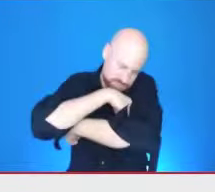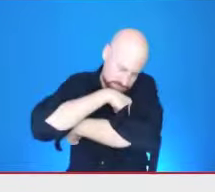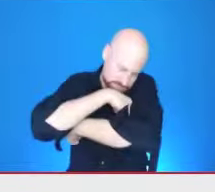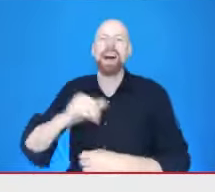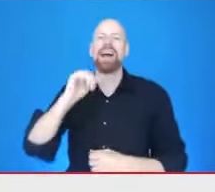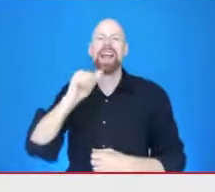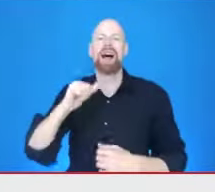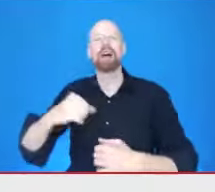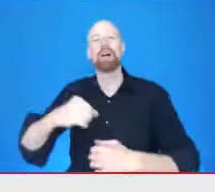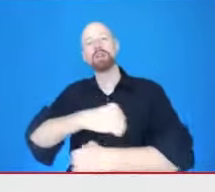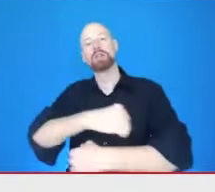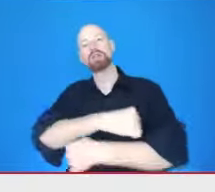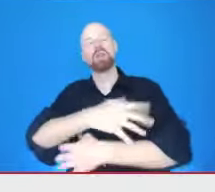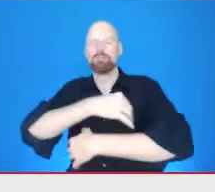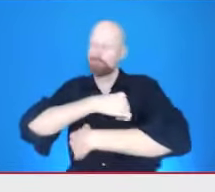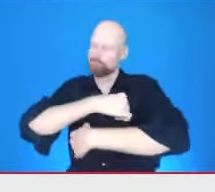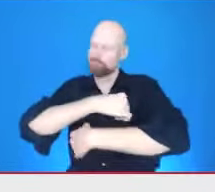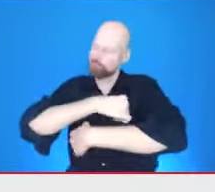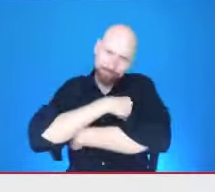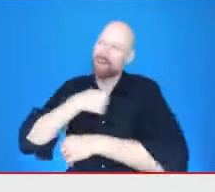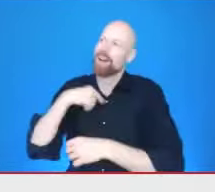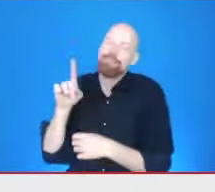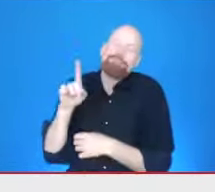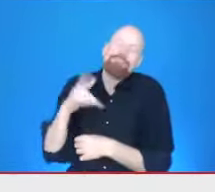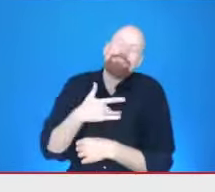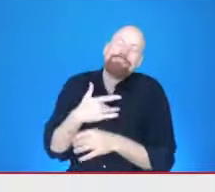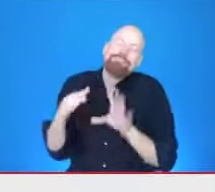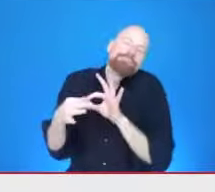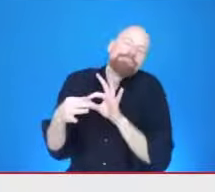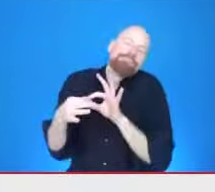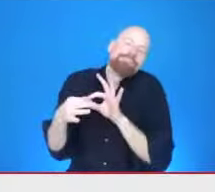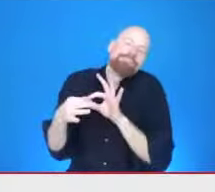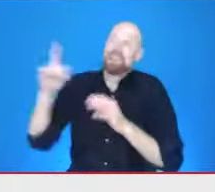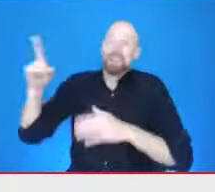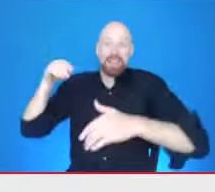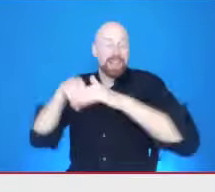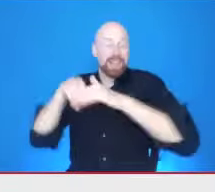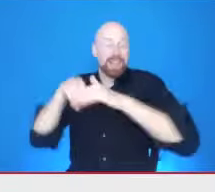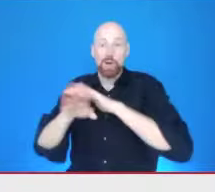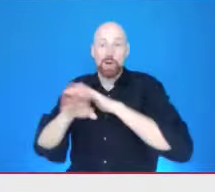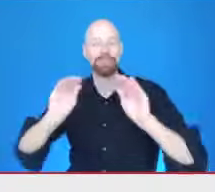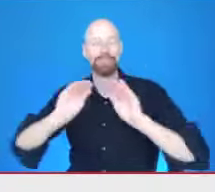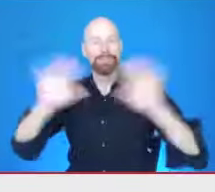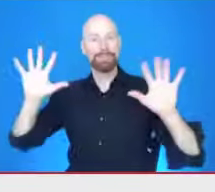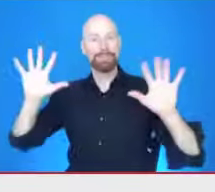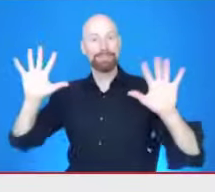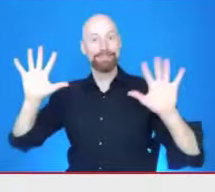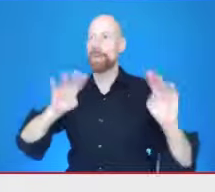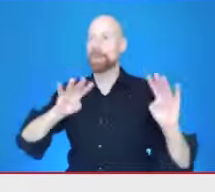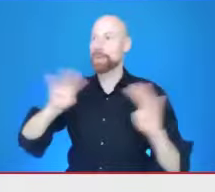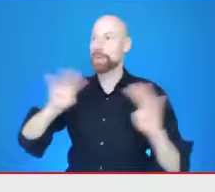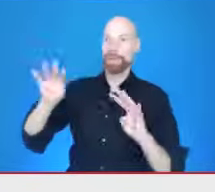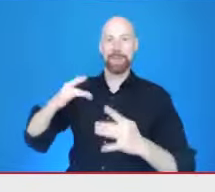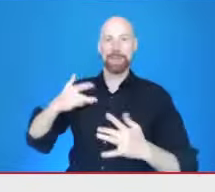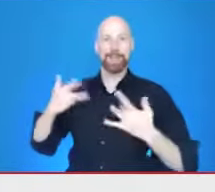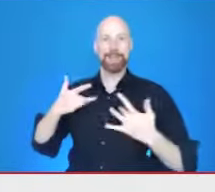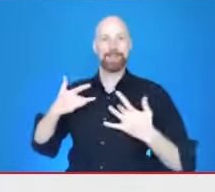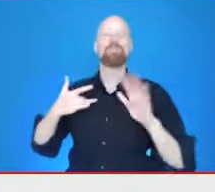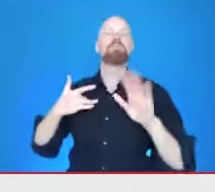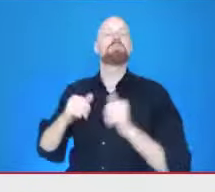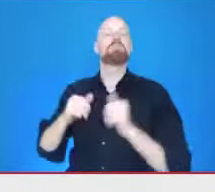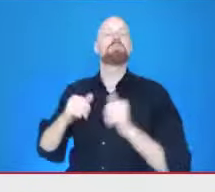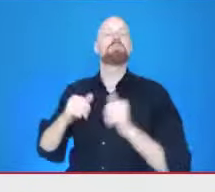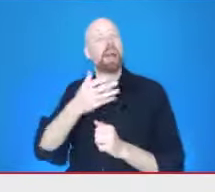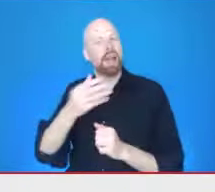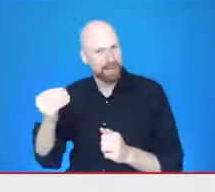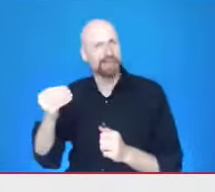he said. He tried it all, but sorrow still clung to him like a shadow, never leaving his side. I should have paid